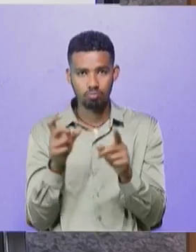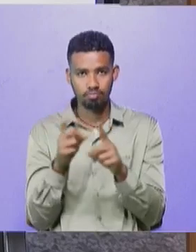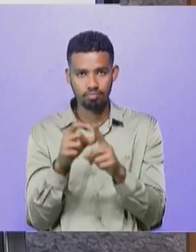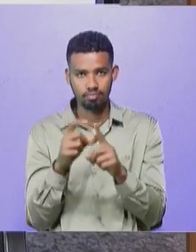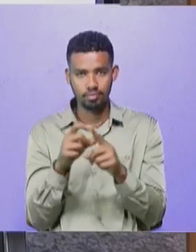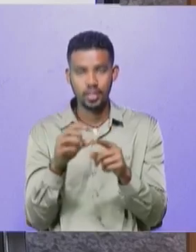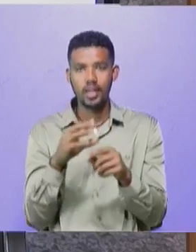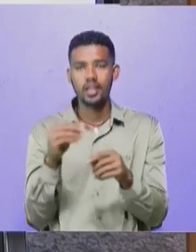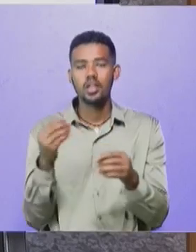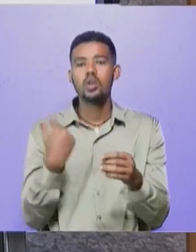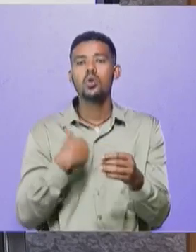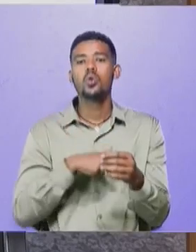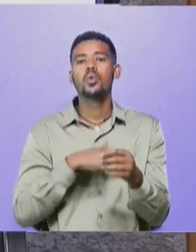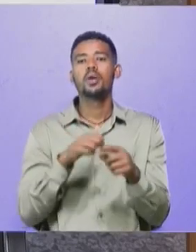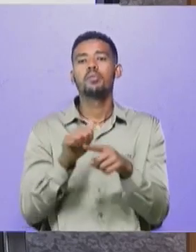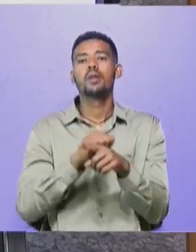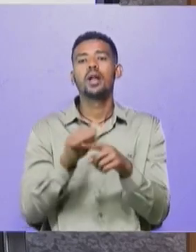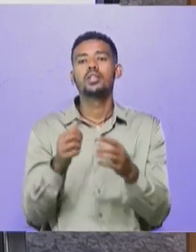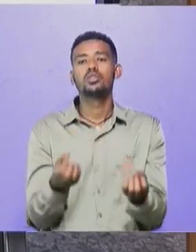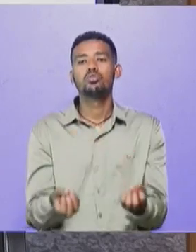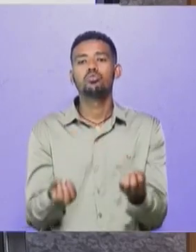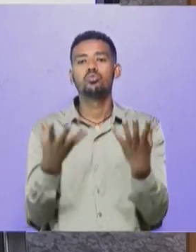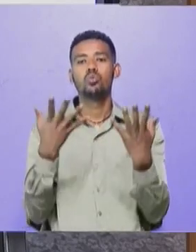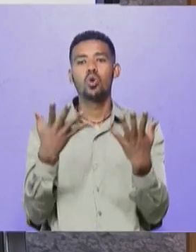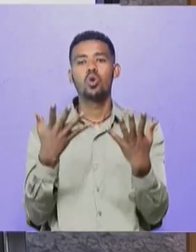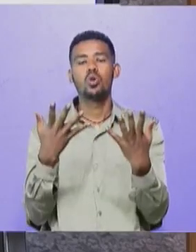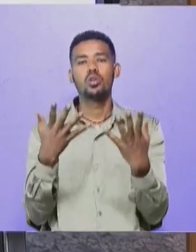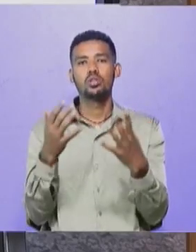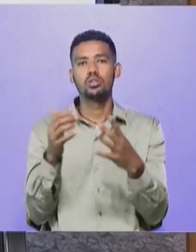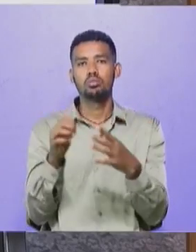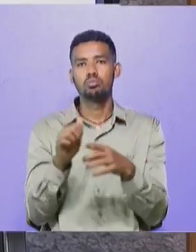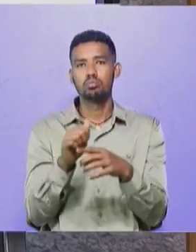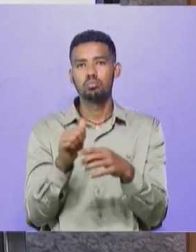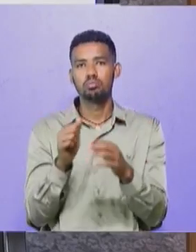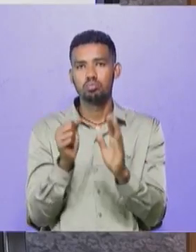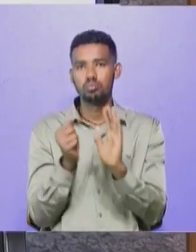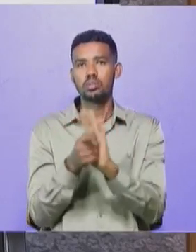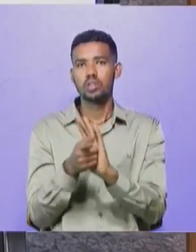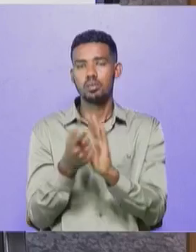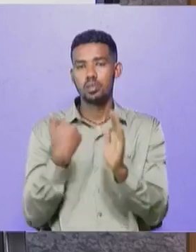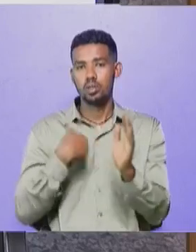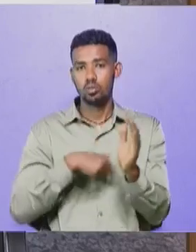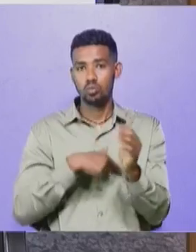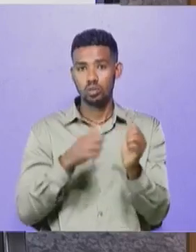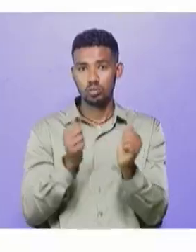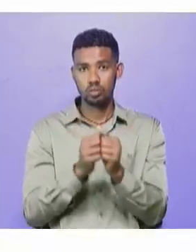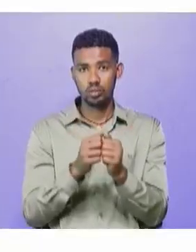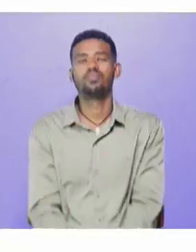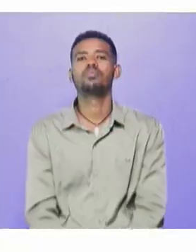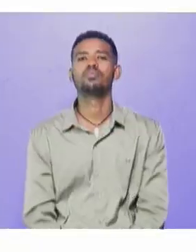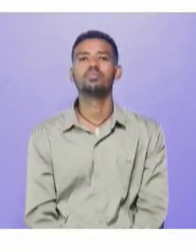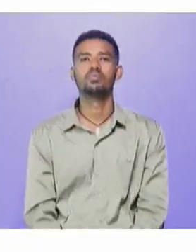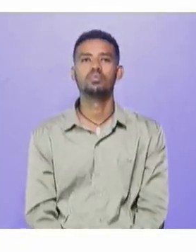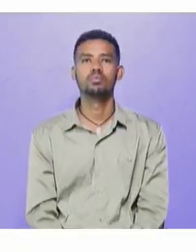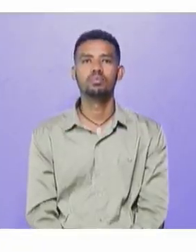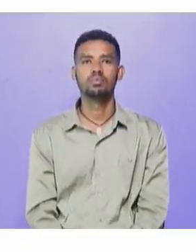can practice more example with me. So don't forget, write down activities.